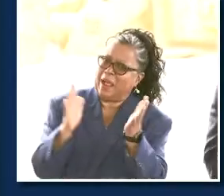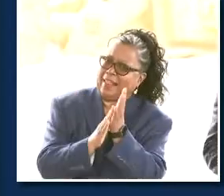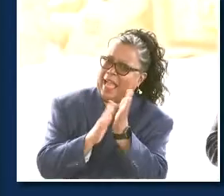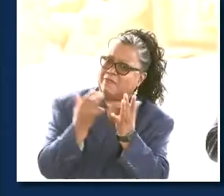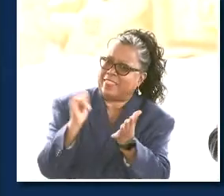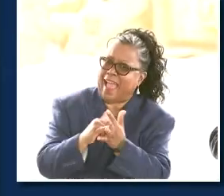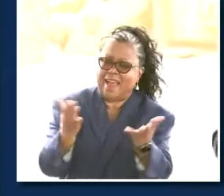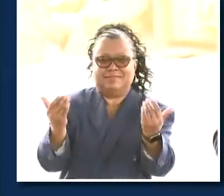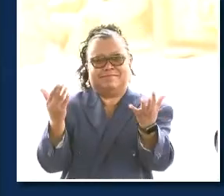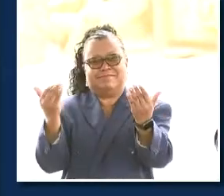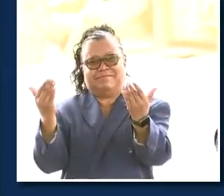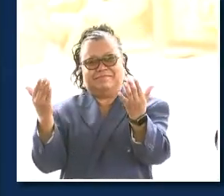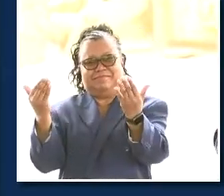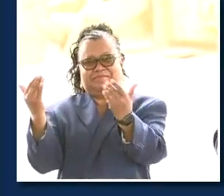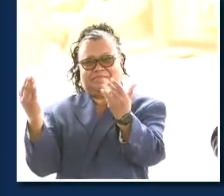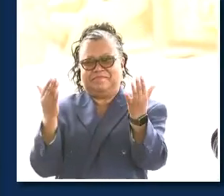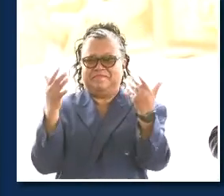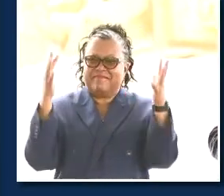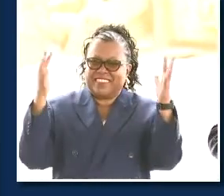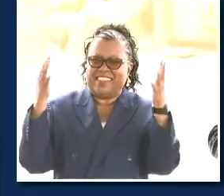Yes.